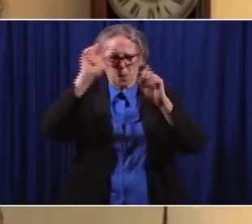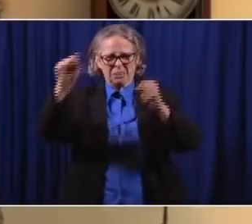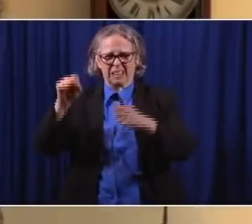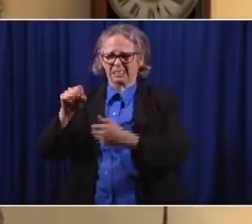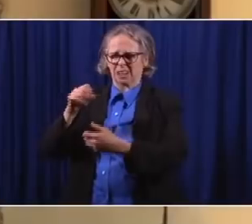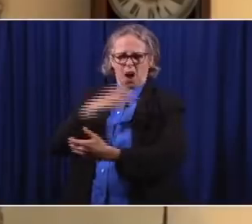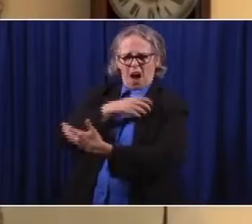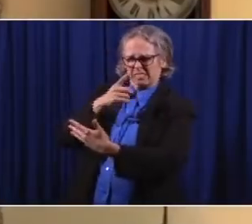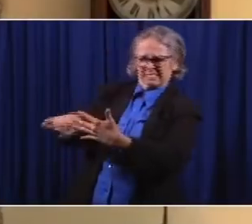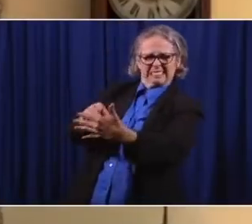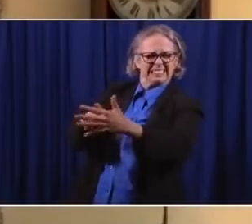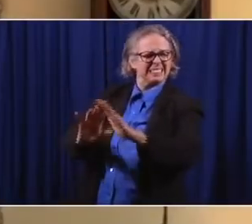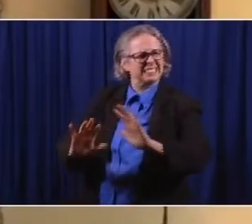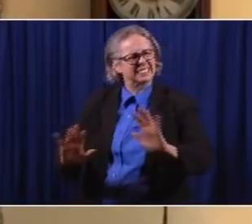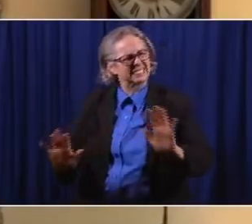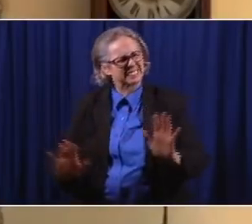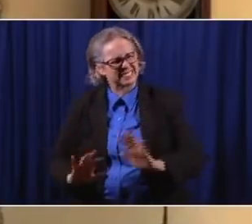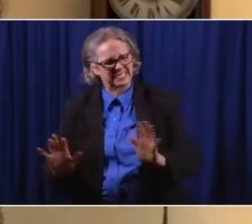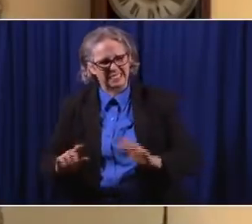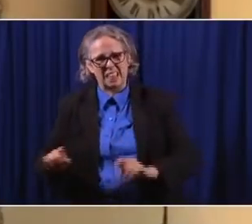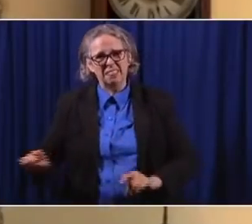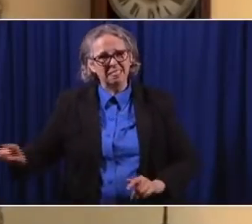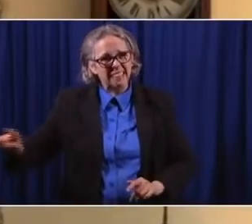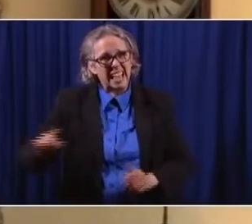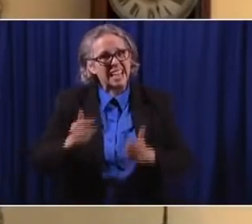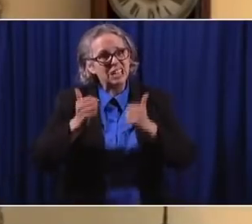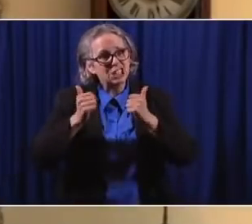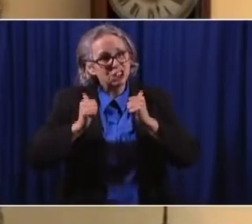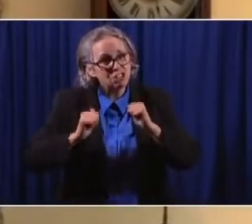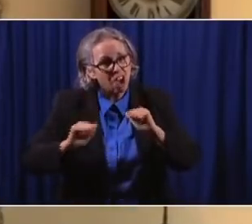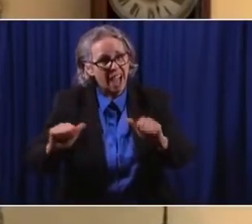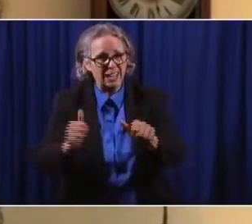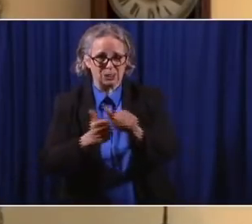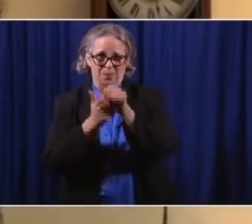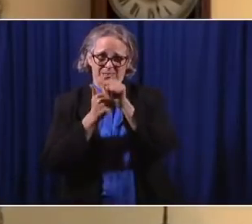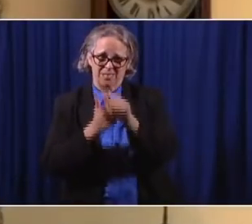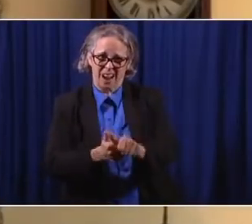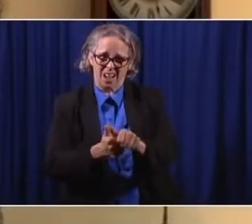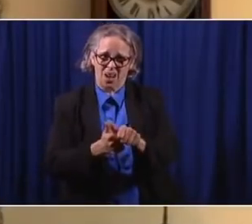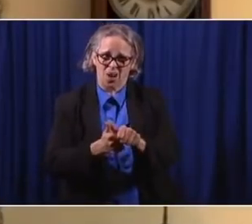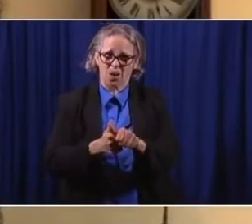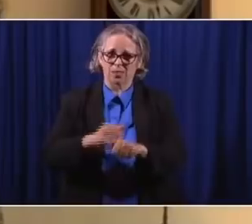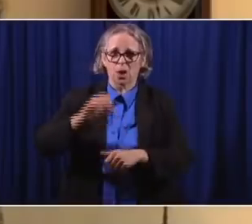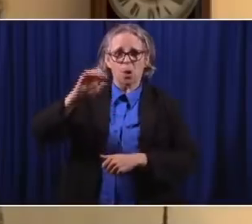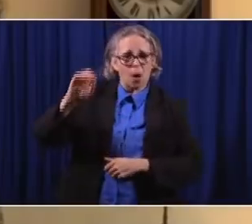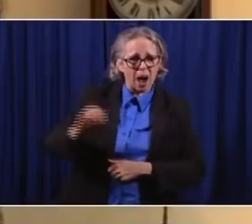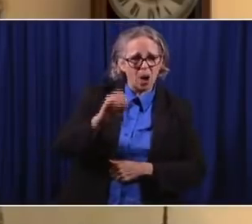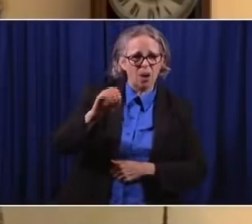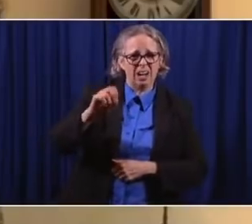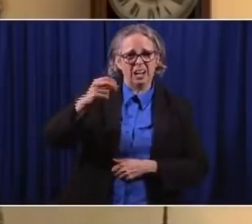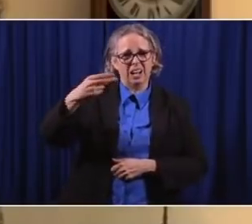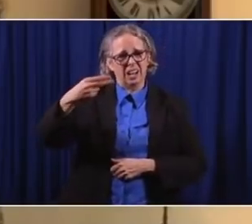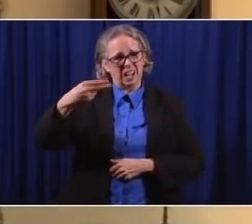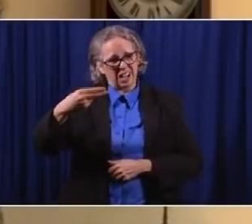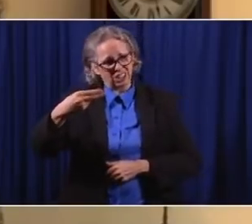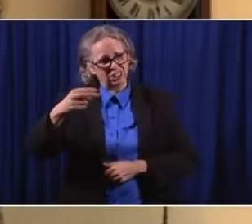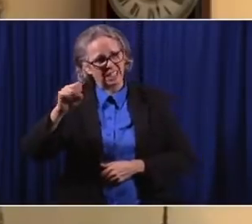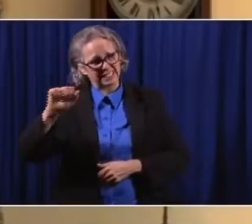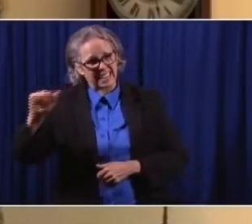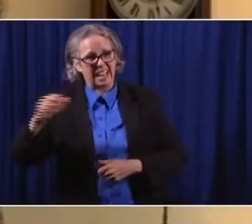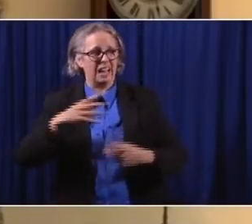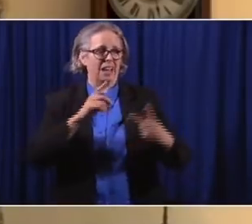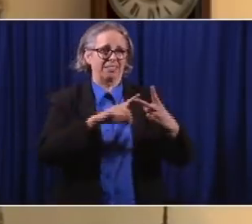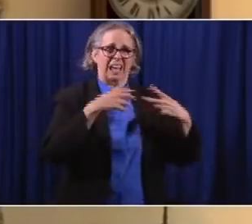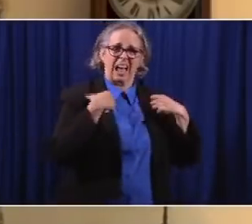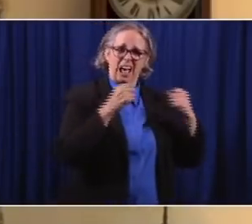look, they were trying to follow the guidelines of the Ohio High School Athletic Association, the health department, with the sole